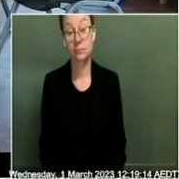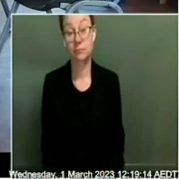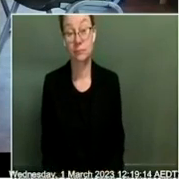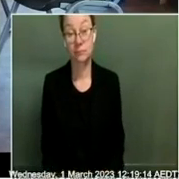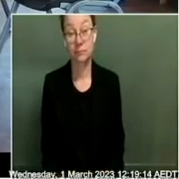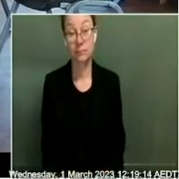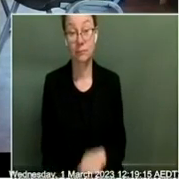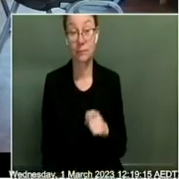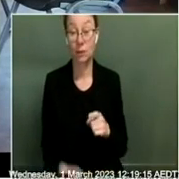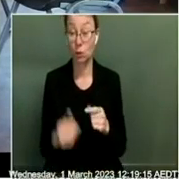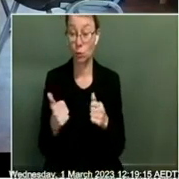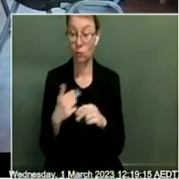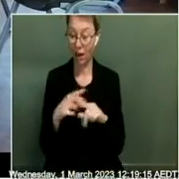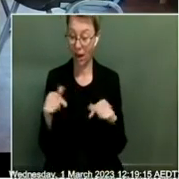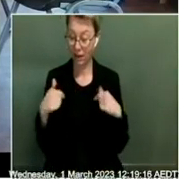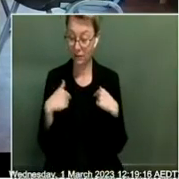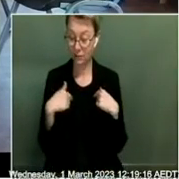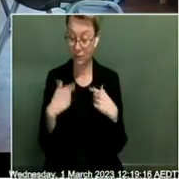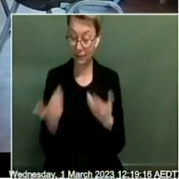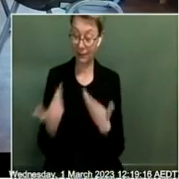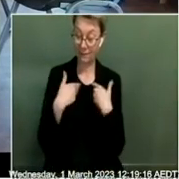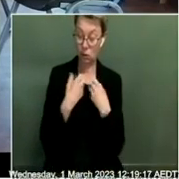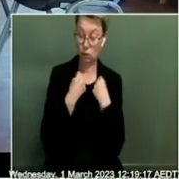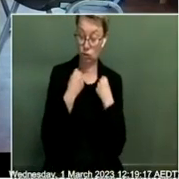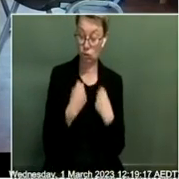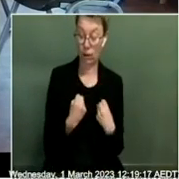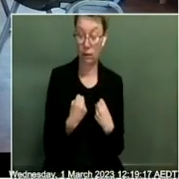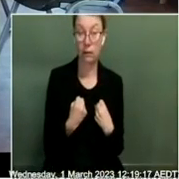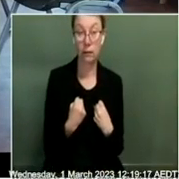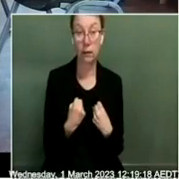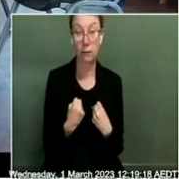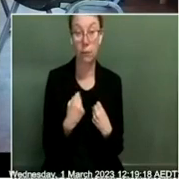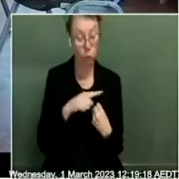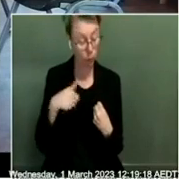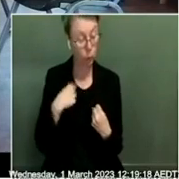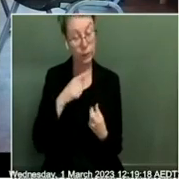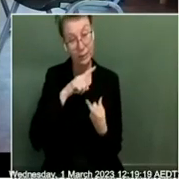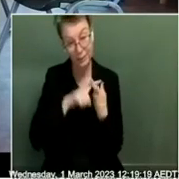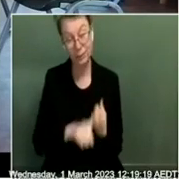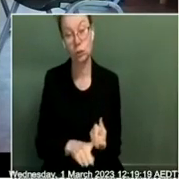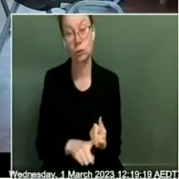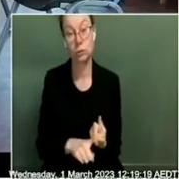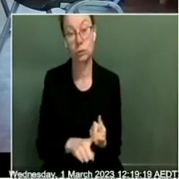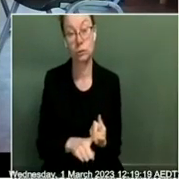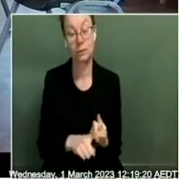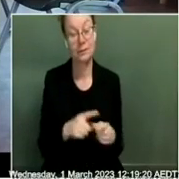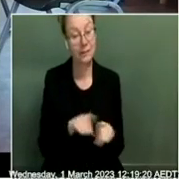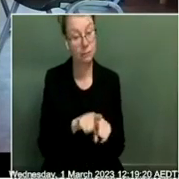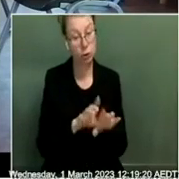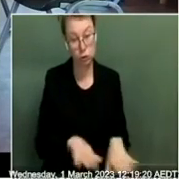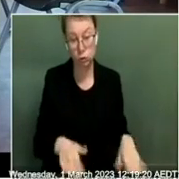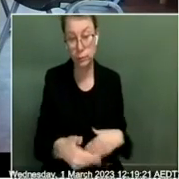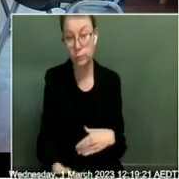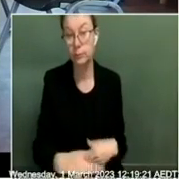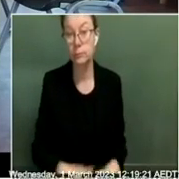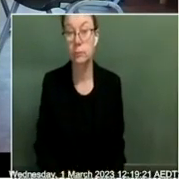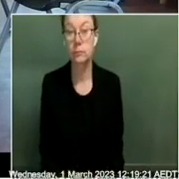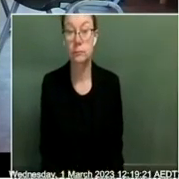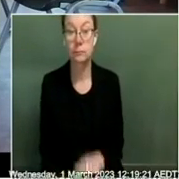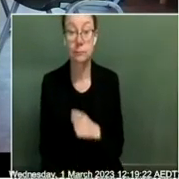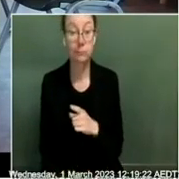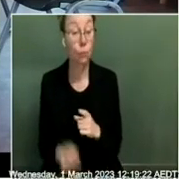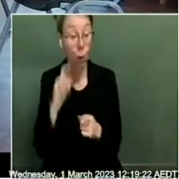because we'll continue that on, and so will the kids. Well, it's going to continue on through you all